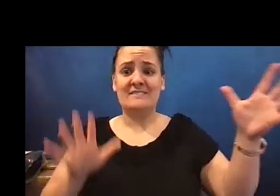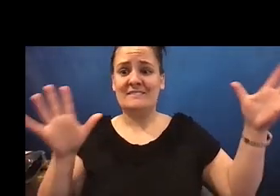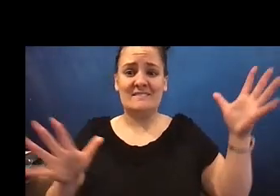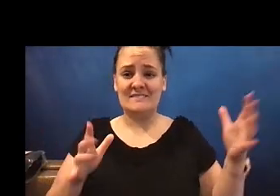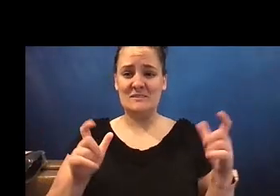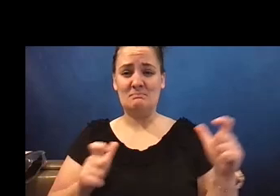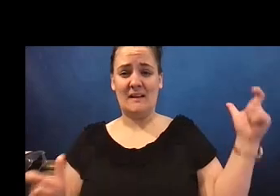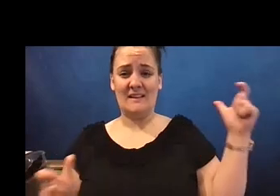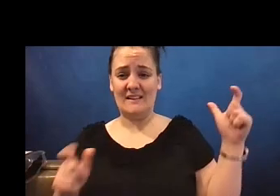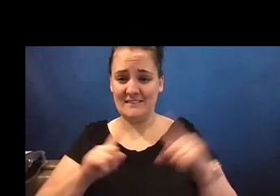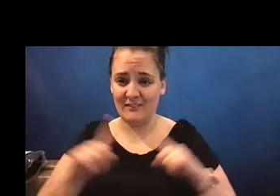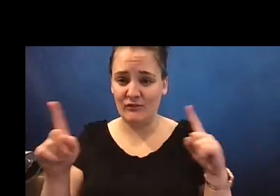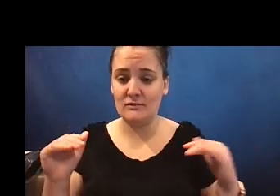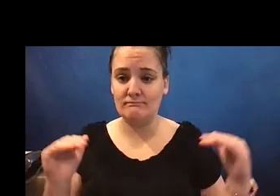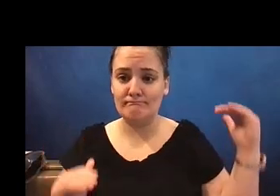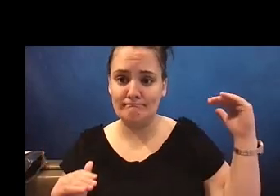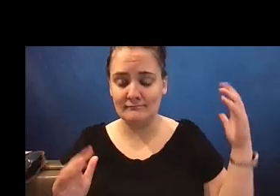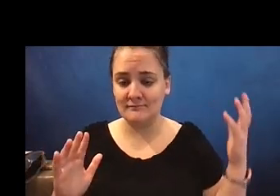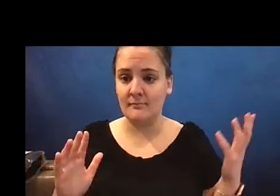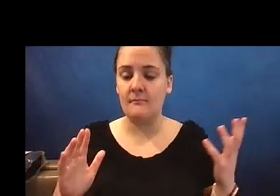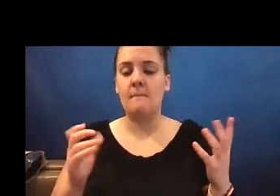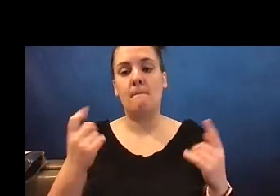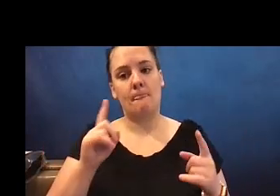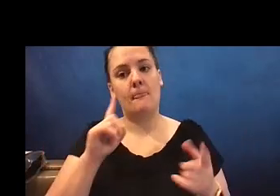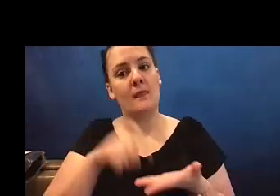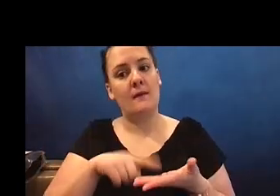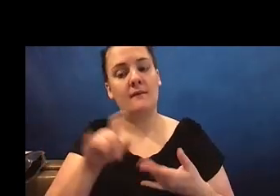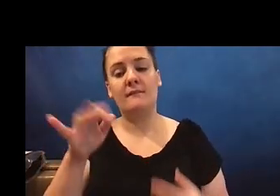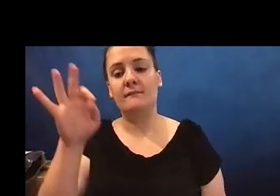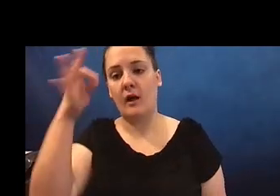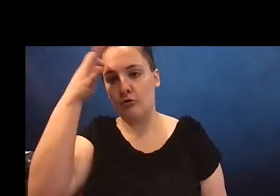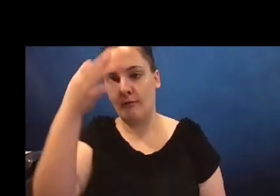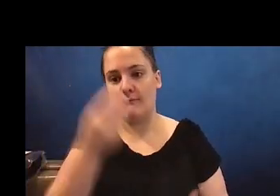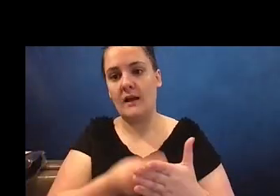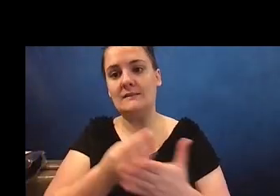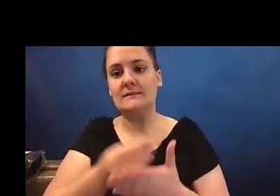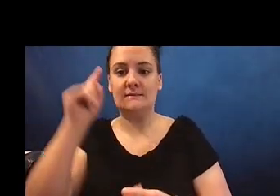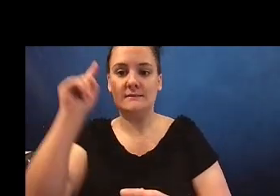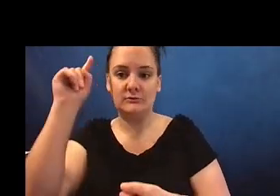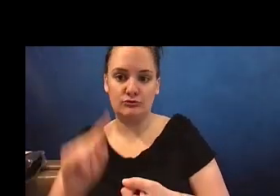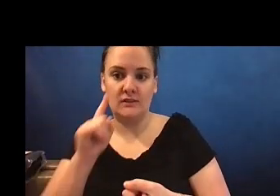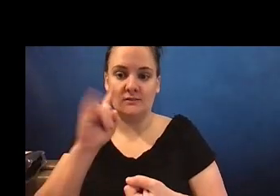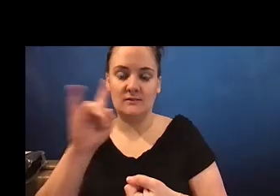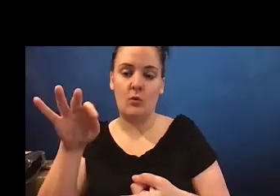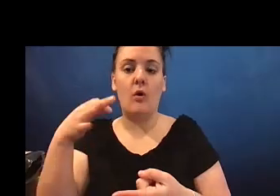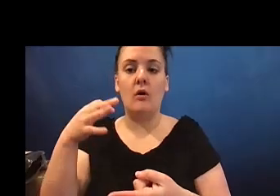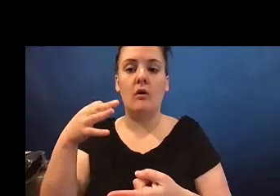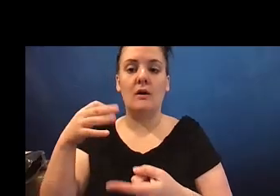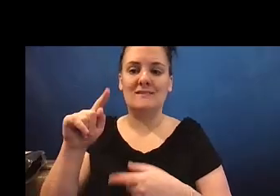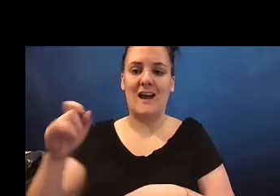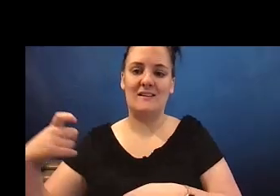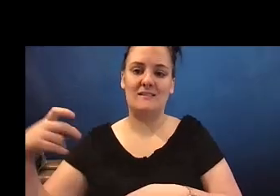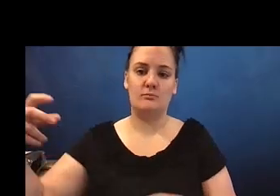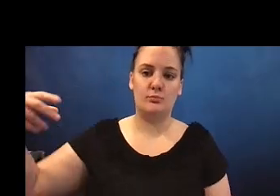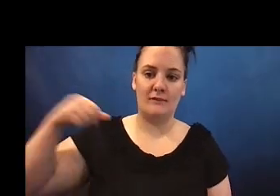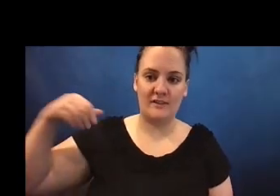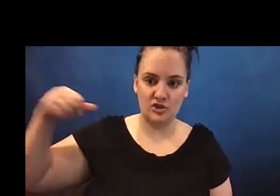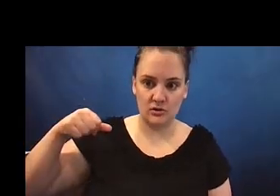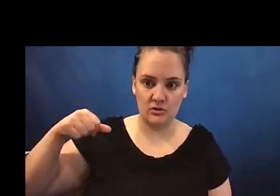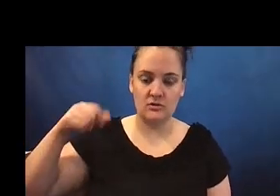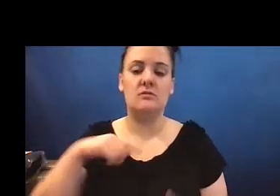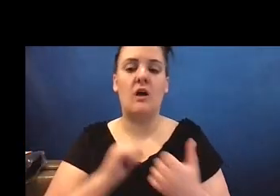here. So given all that, as the federal funding decreases in HR 1 tax provisions, how do you see us working together to navigate these challenges? And